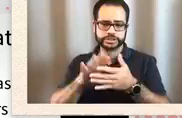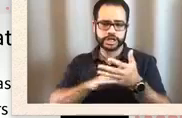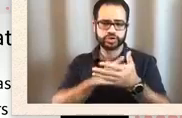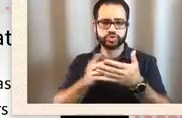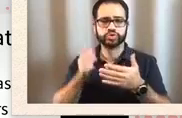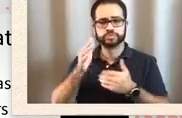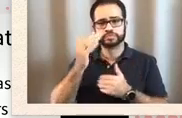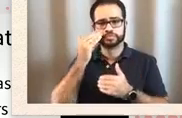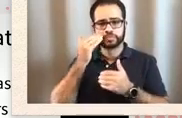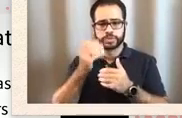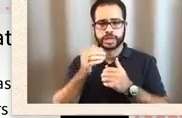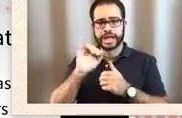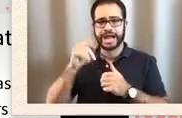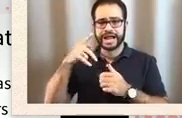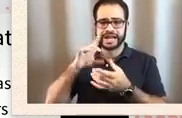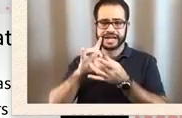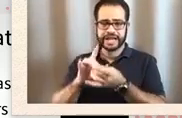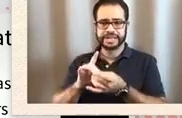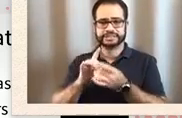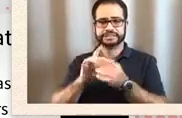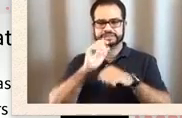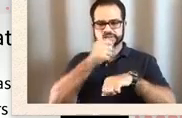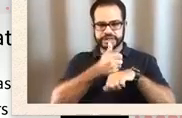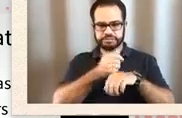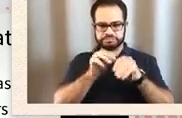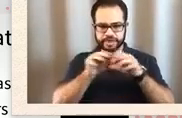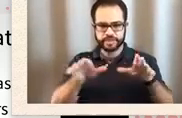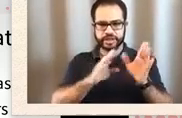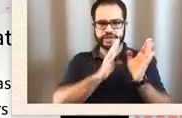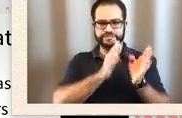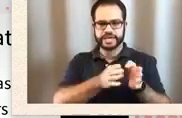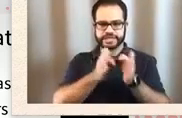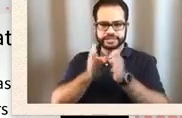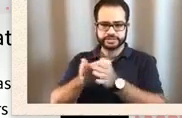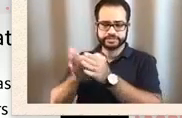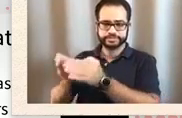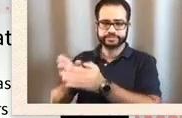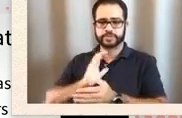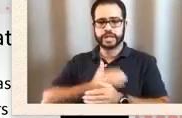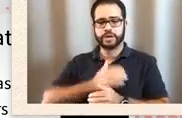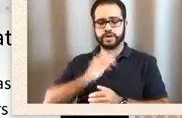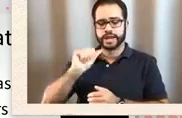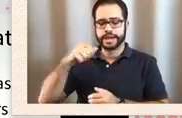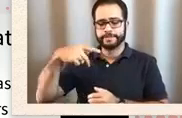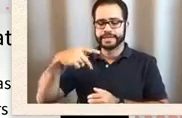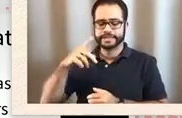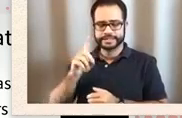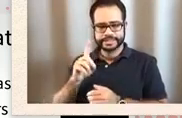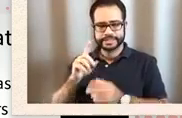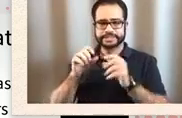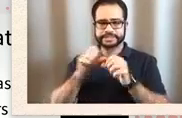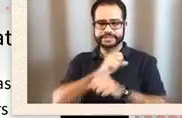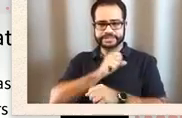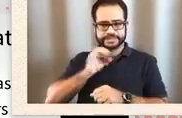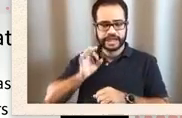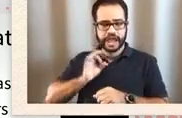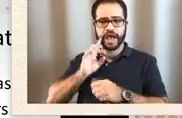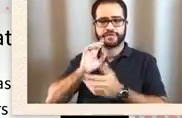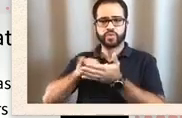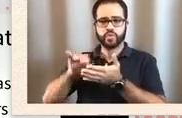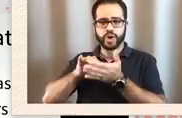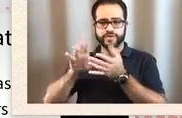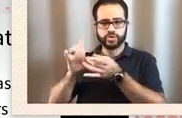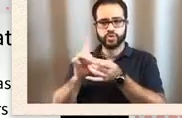being implemented in phases. Our APD staff and waiver support coordinators have been using APD iConnect